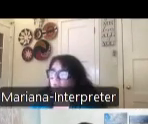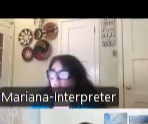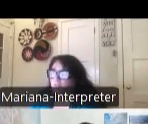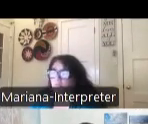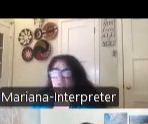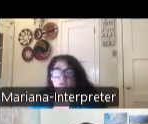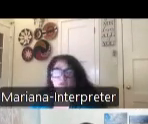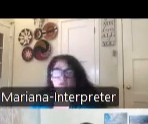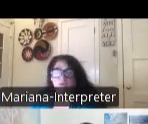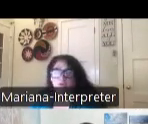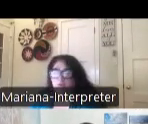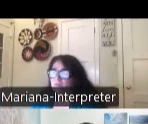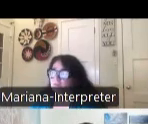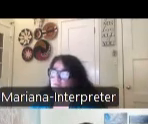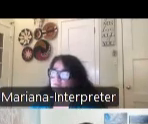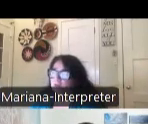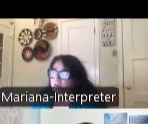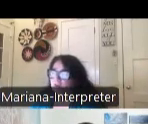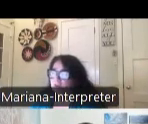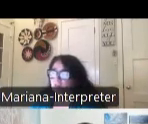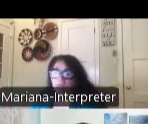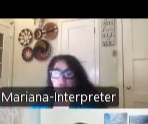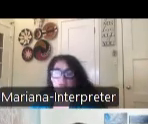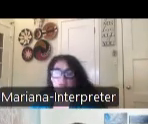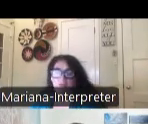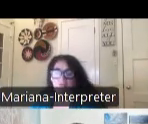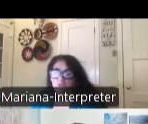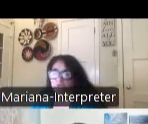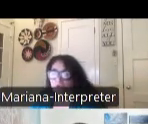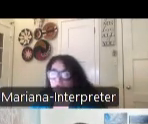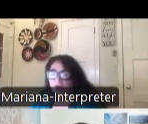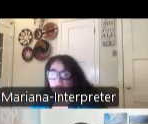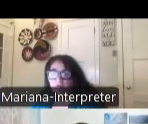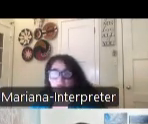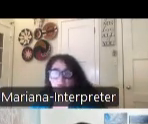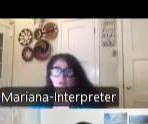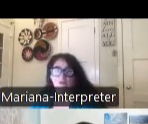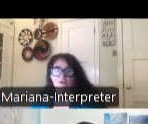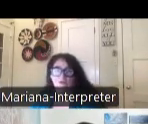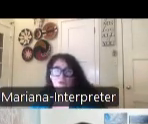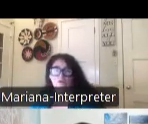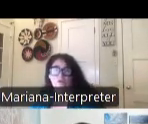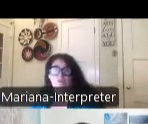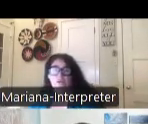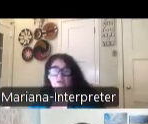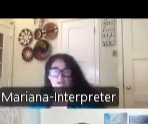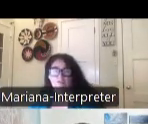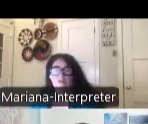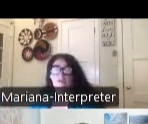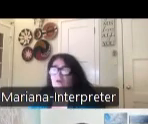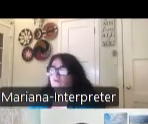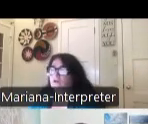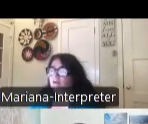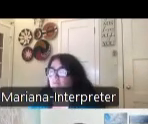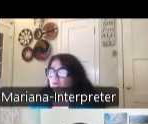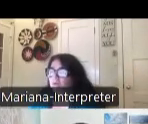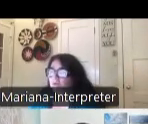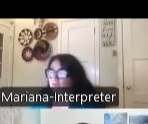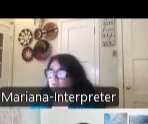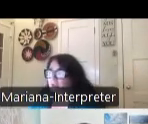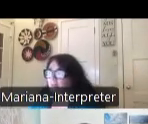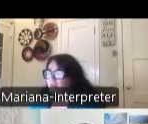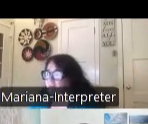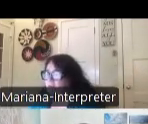least in forested ecosystems. And there are many places that have already experienced a dramatic shift upward in the